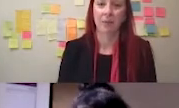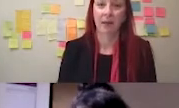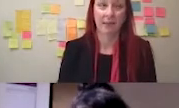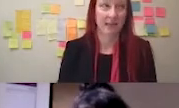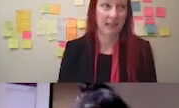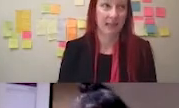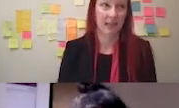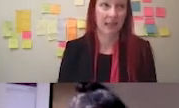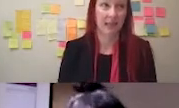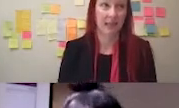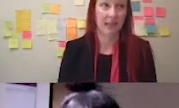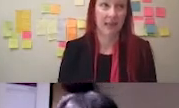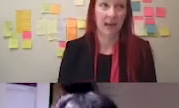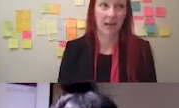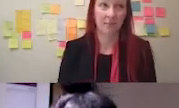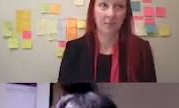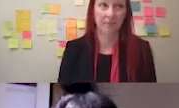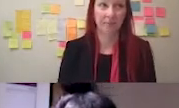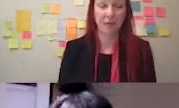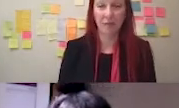I went and did the